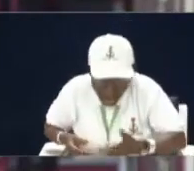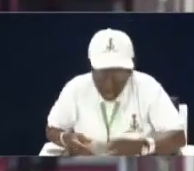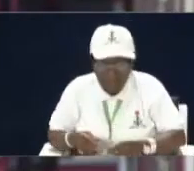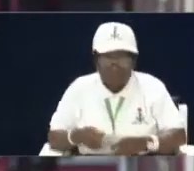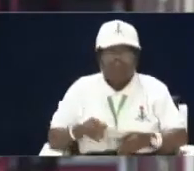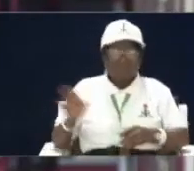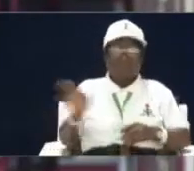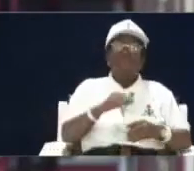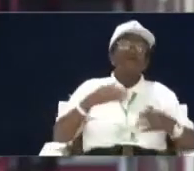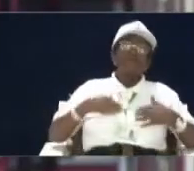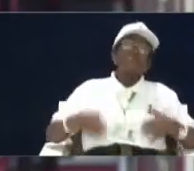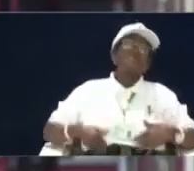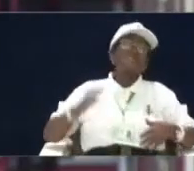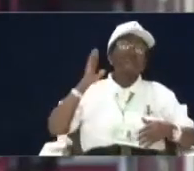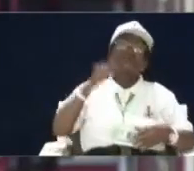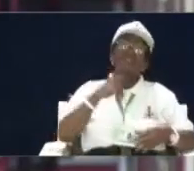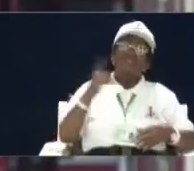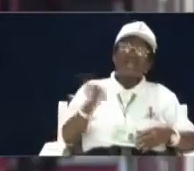want it sweet this way.